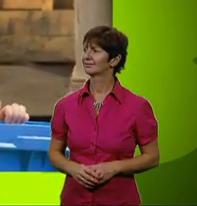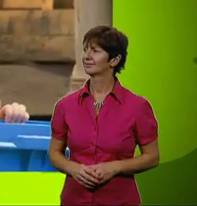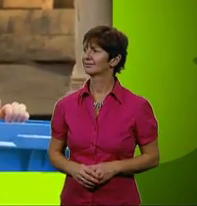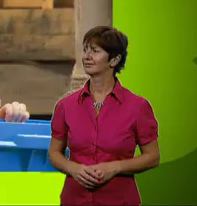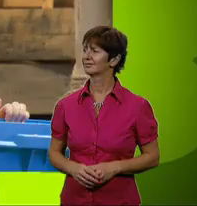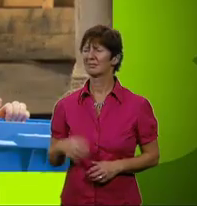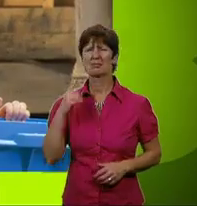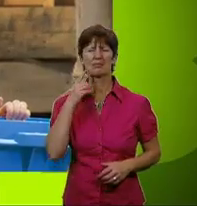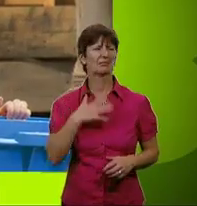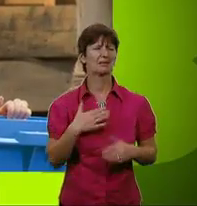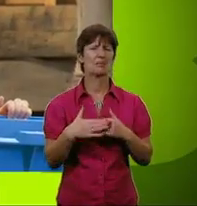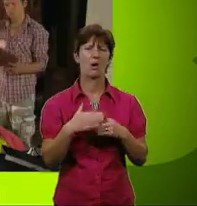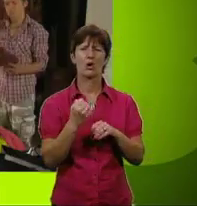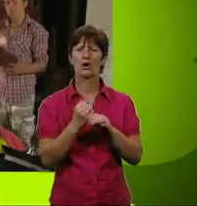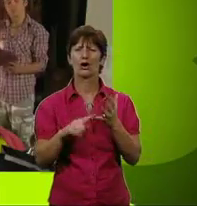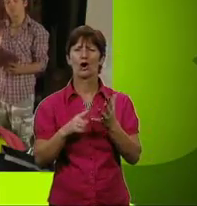Needs more guava.